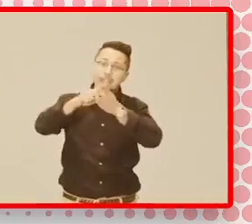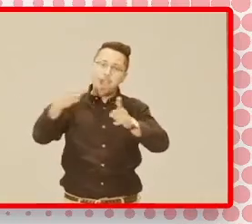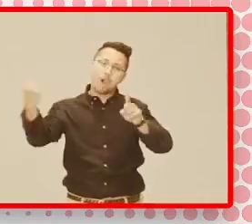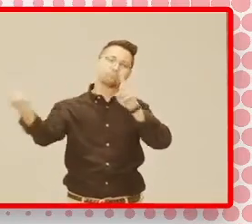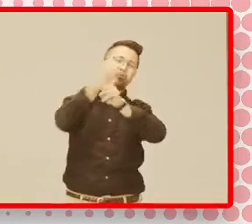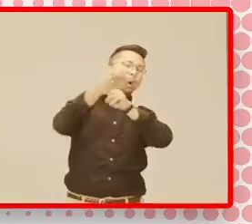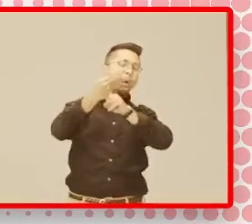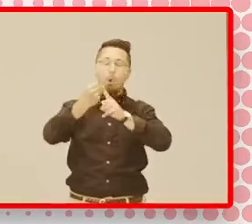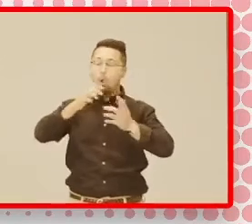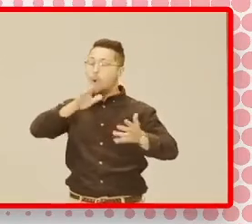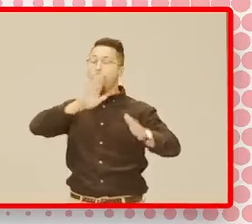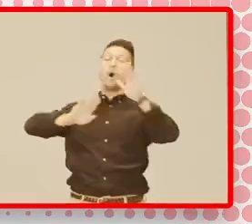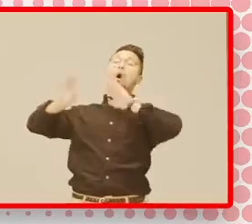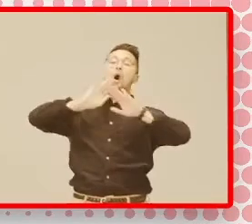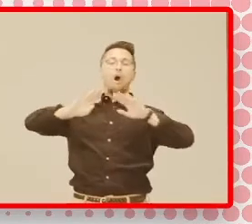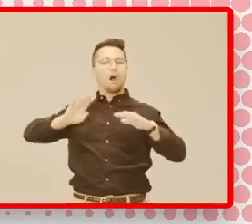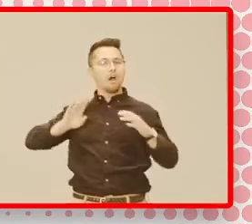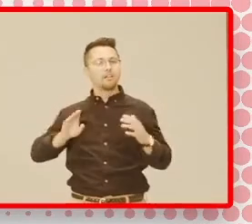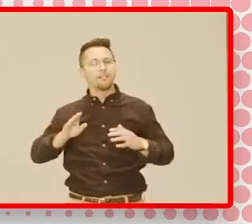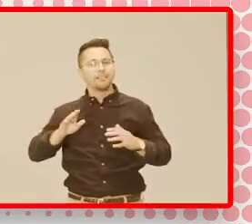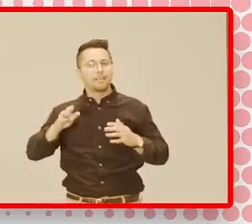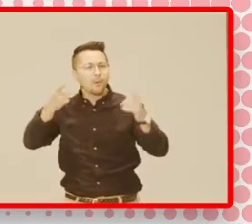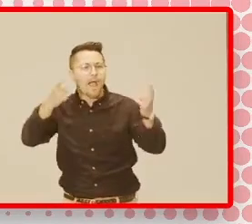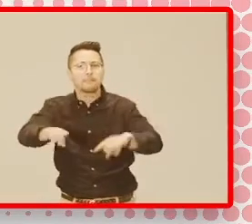And then what happens?